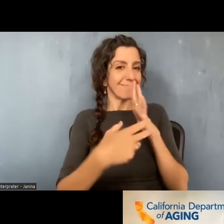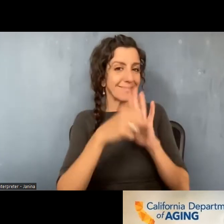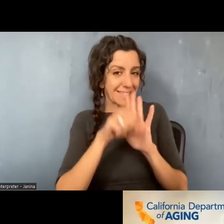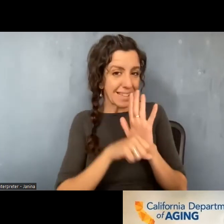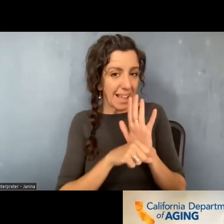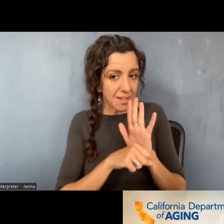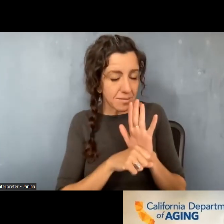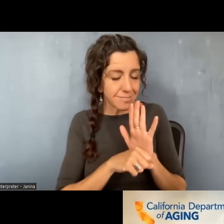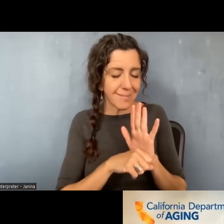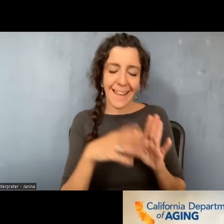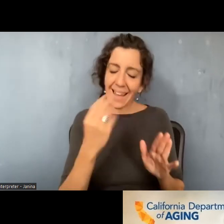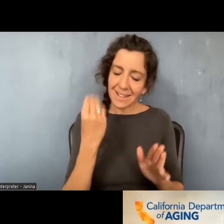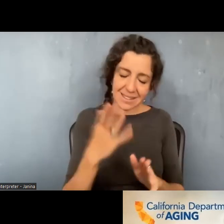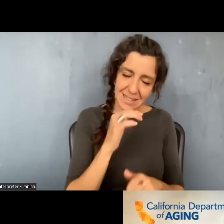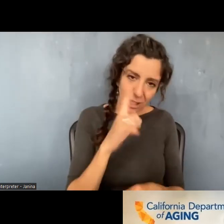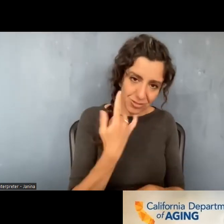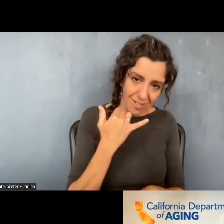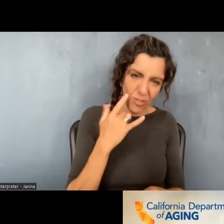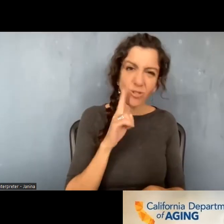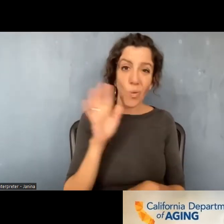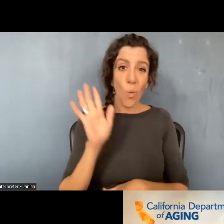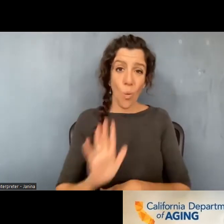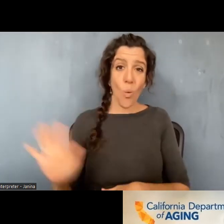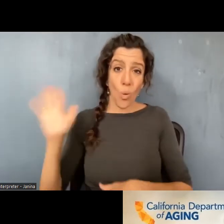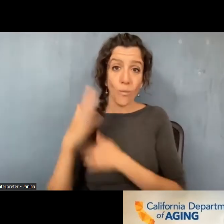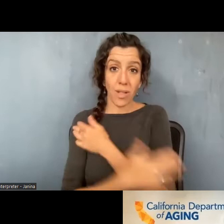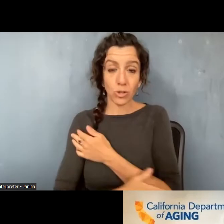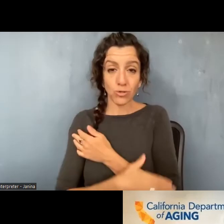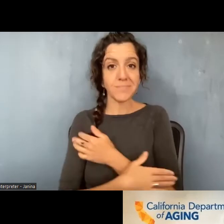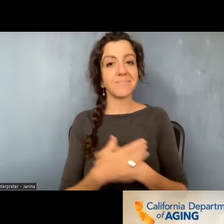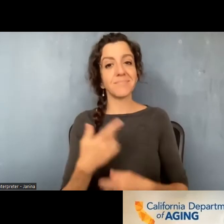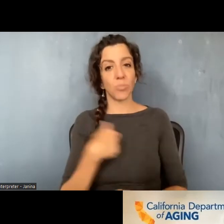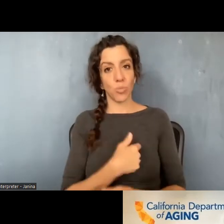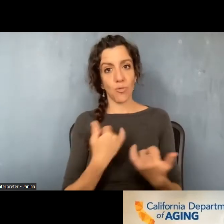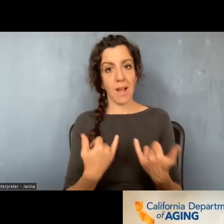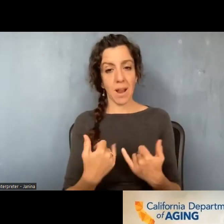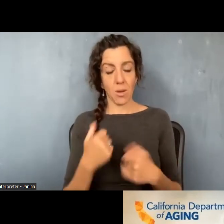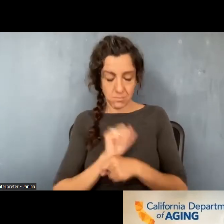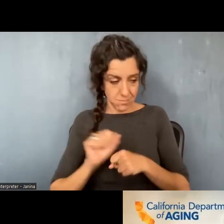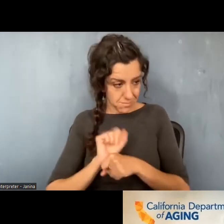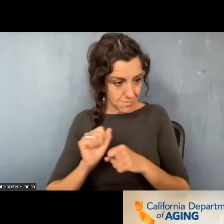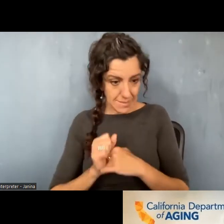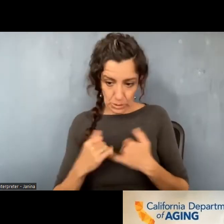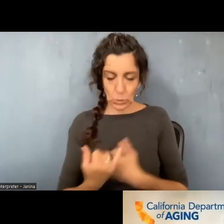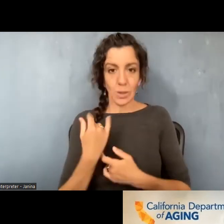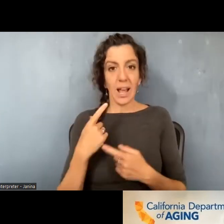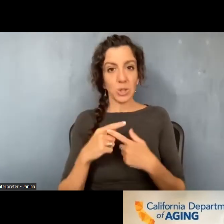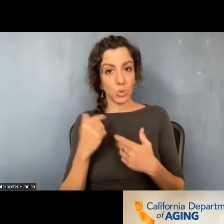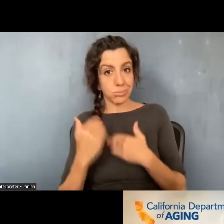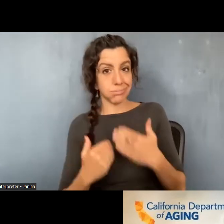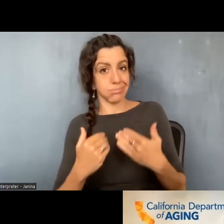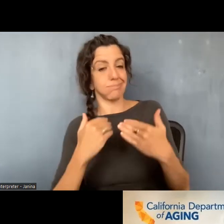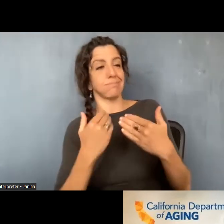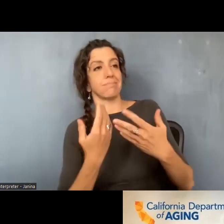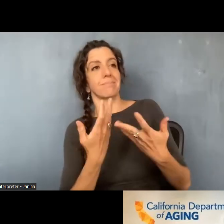our state, it's our nation. And we are actively working today towards that date. The